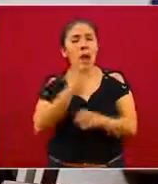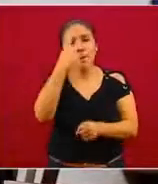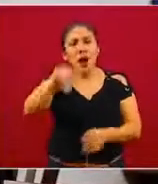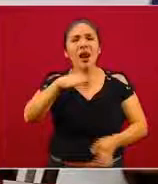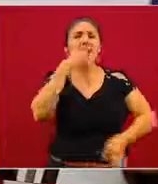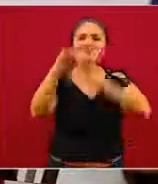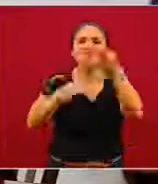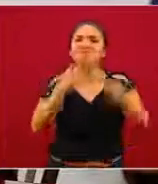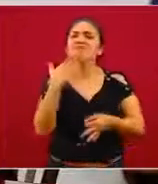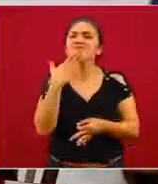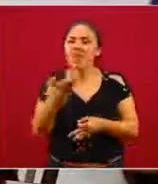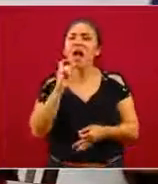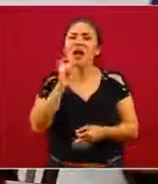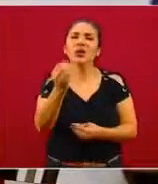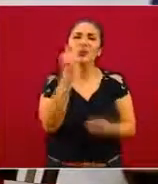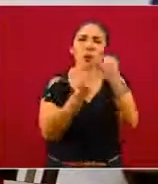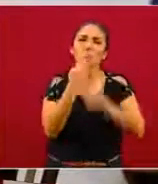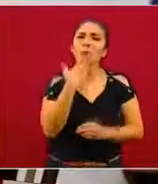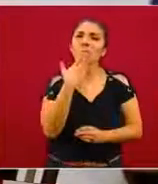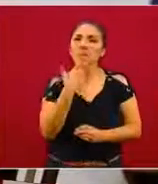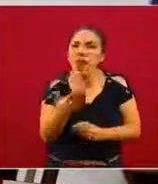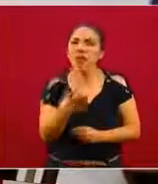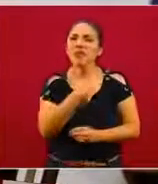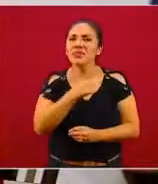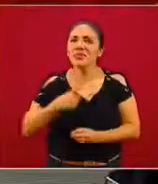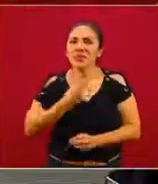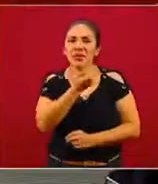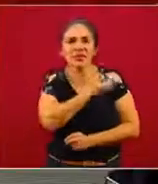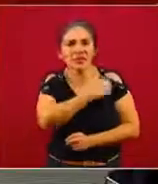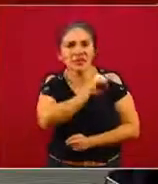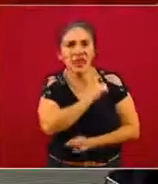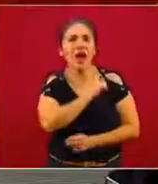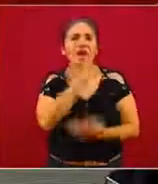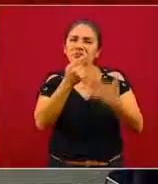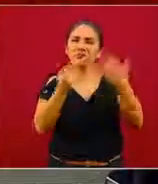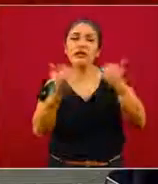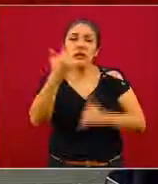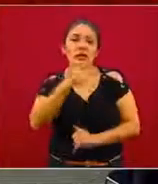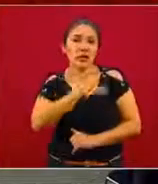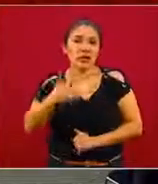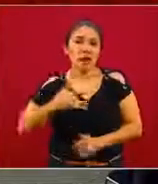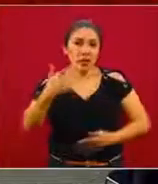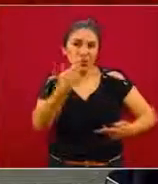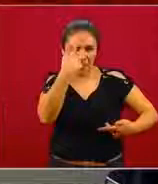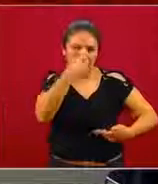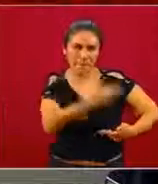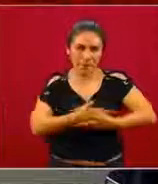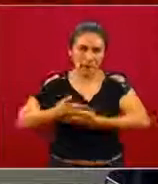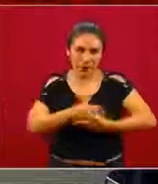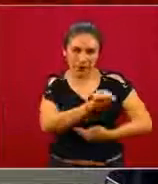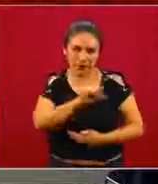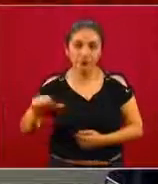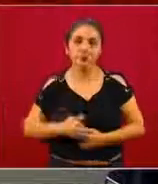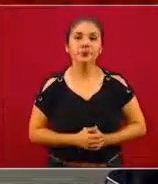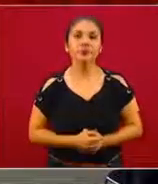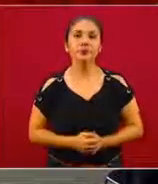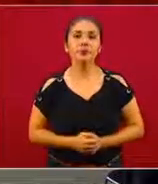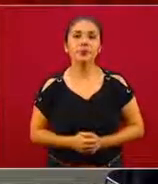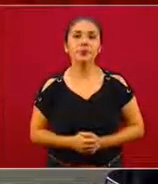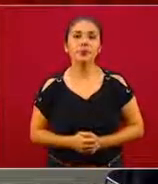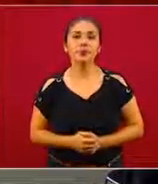Health. We are working on healthy nutrition and breastfeeding.